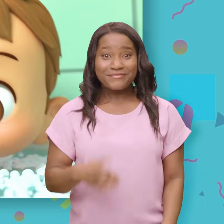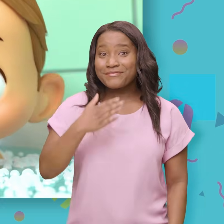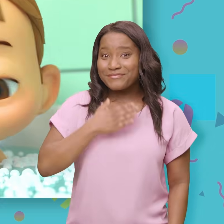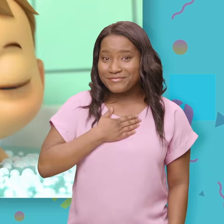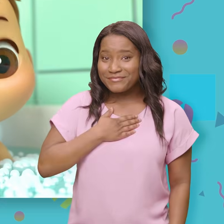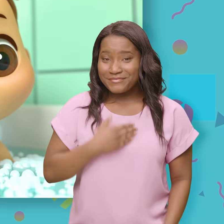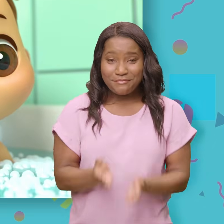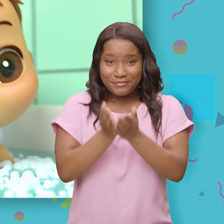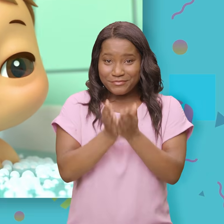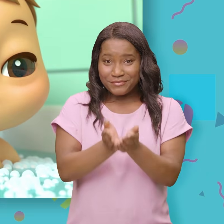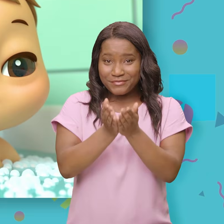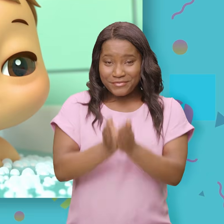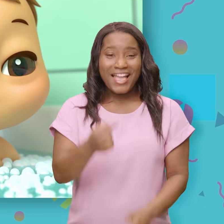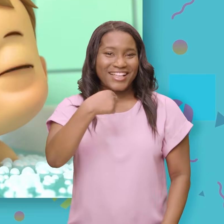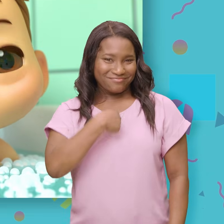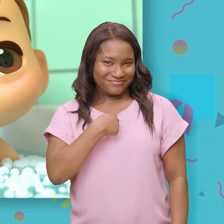I